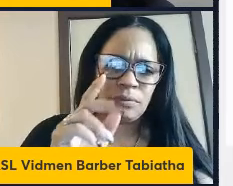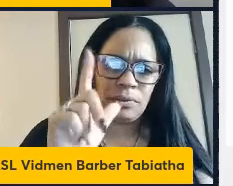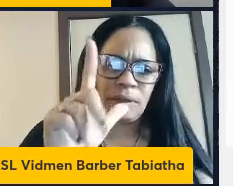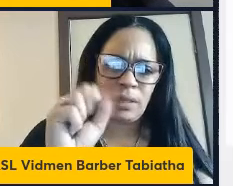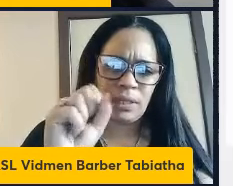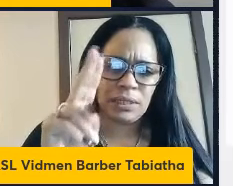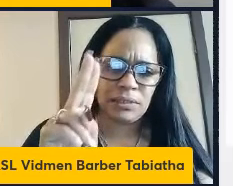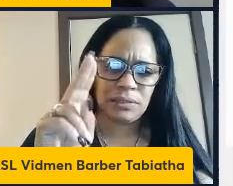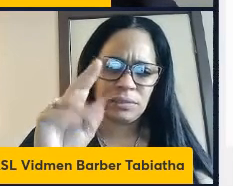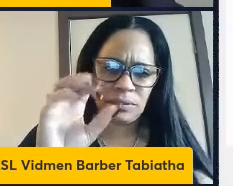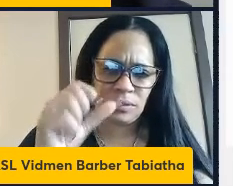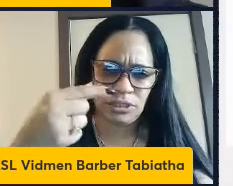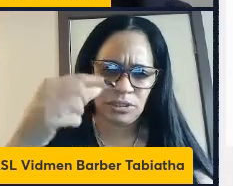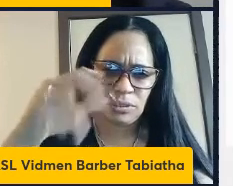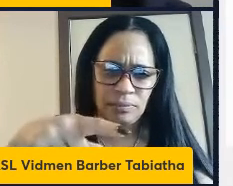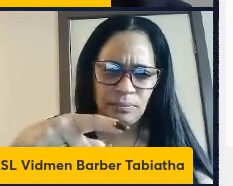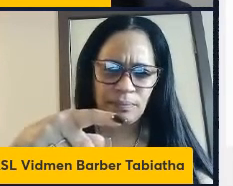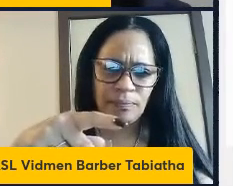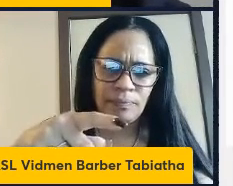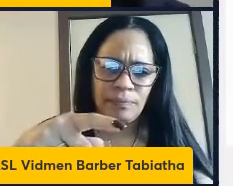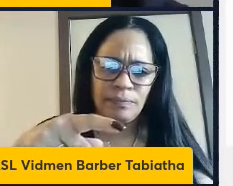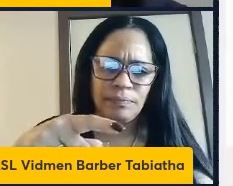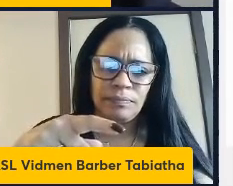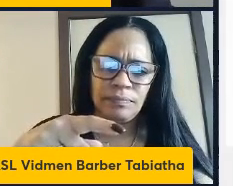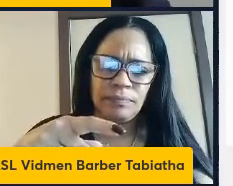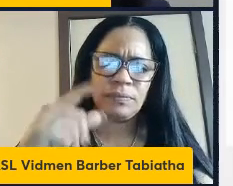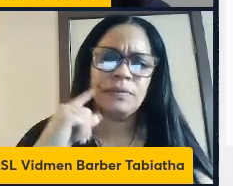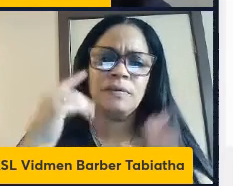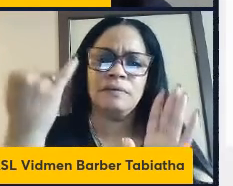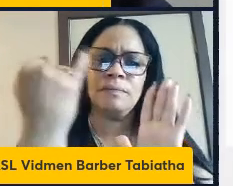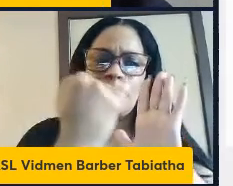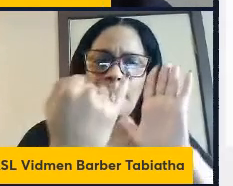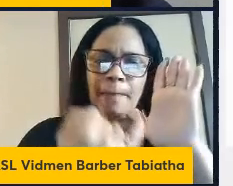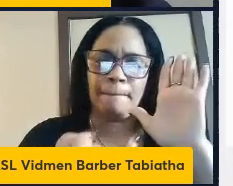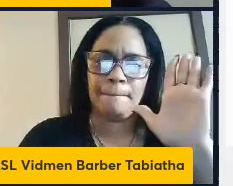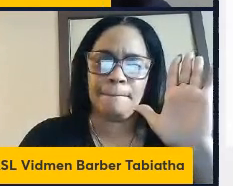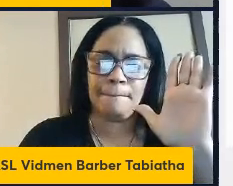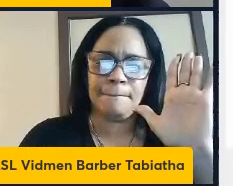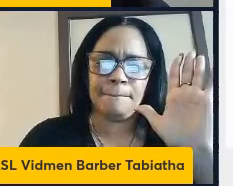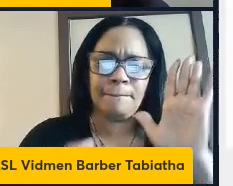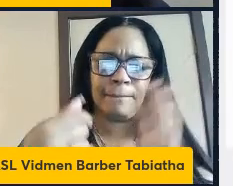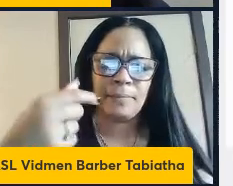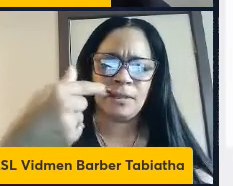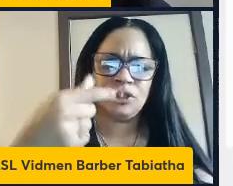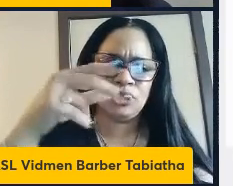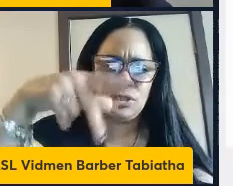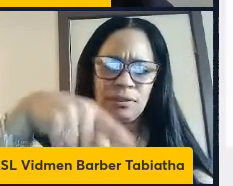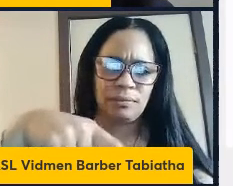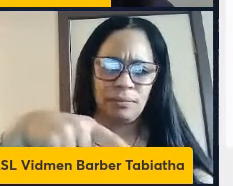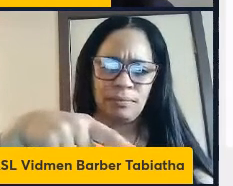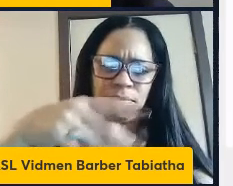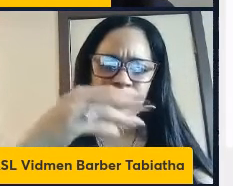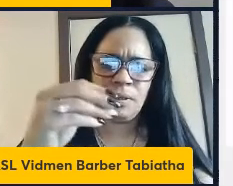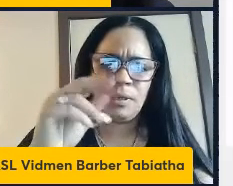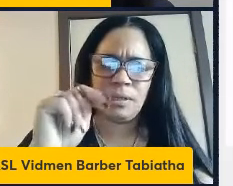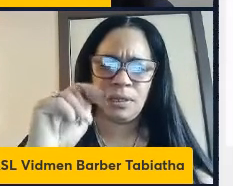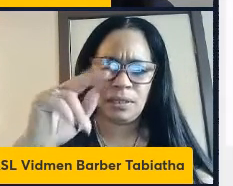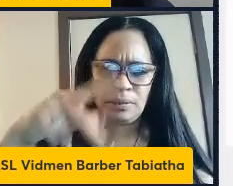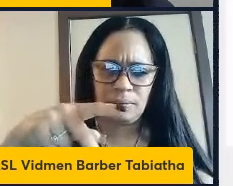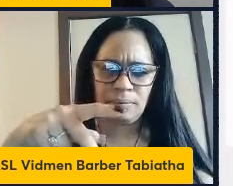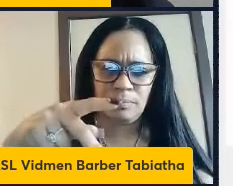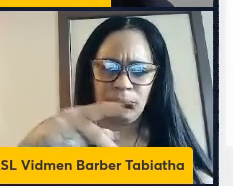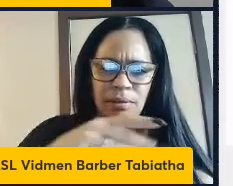measure T-cell response. So we computationally designed the GP glycoprotein and the nucleoprotein of the Lassa